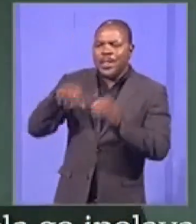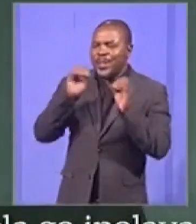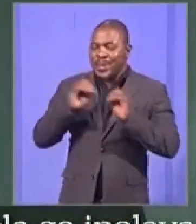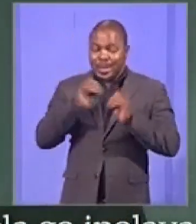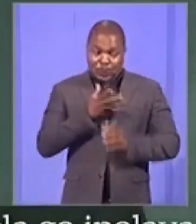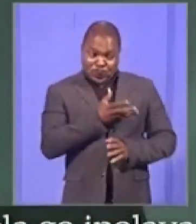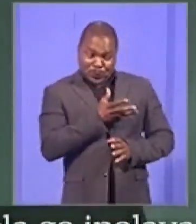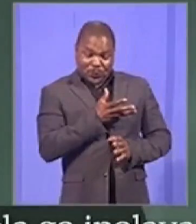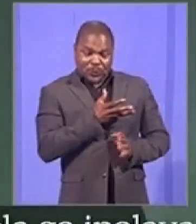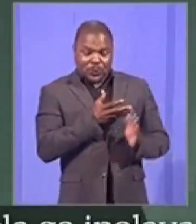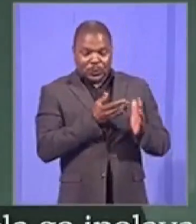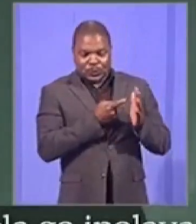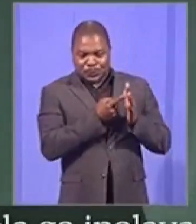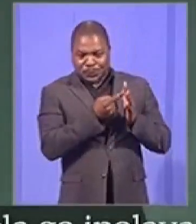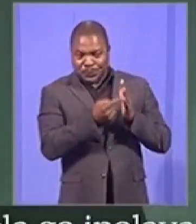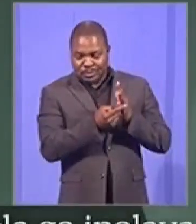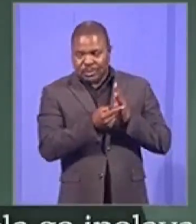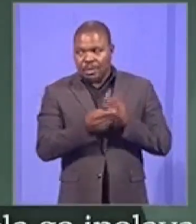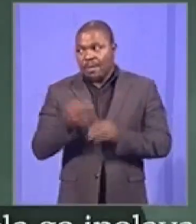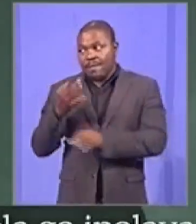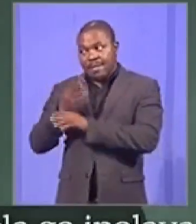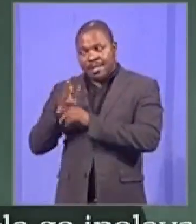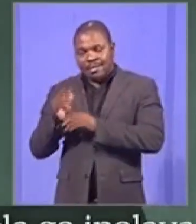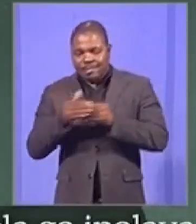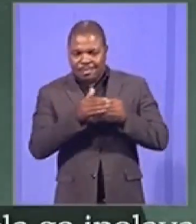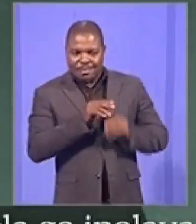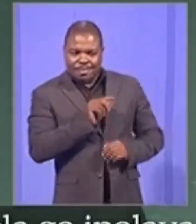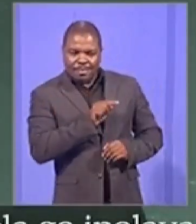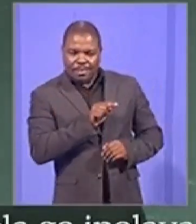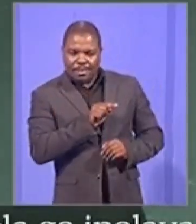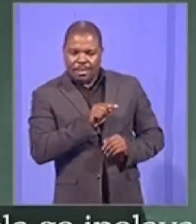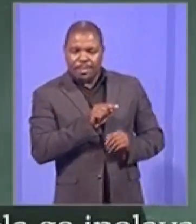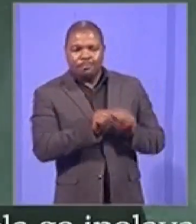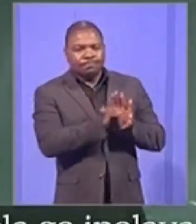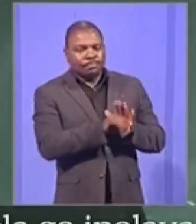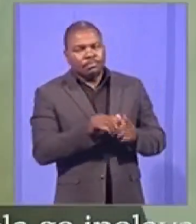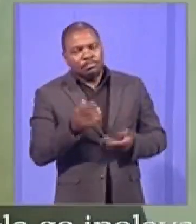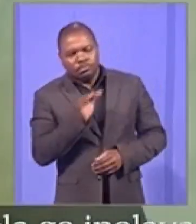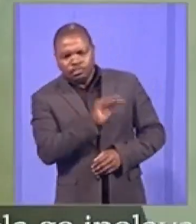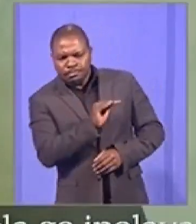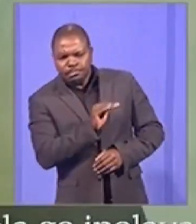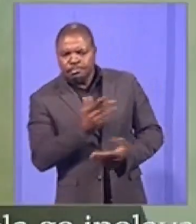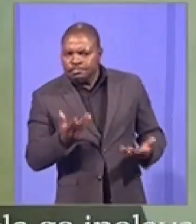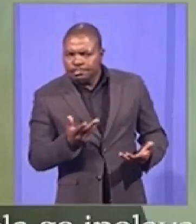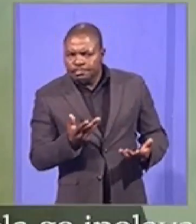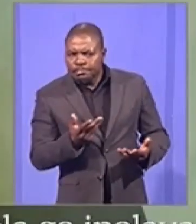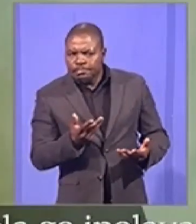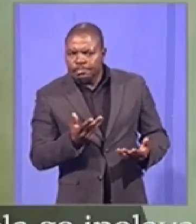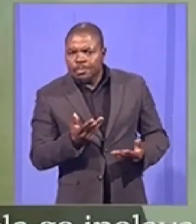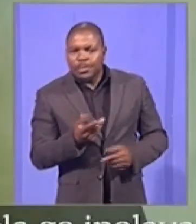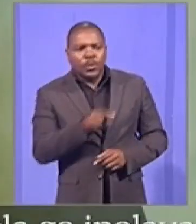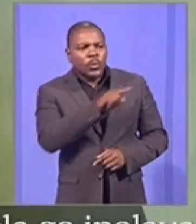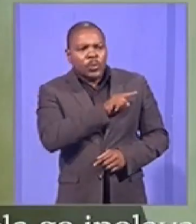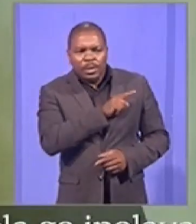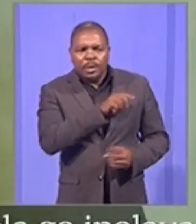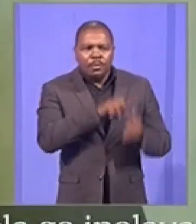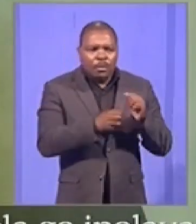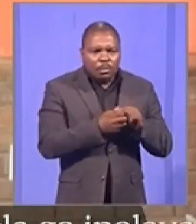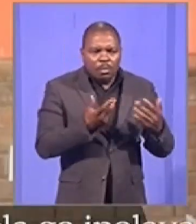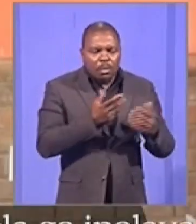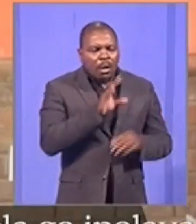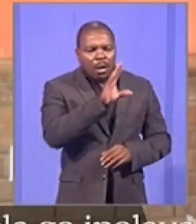a tshwana le motsadi o mongwe le mongwe o tshwanetse a tlhokomele, a fela ntse a bitsa ngwana a re moketekete go reng na, go